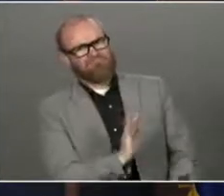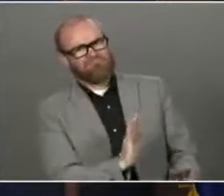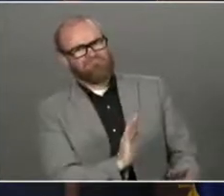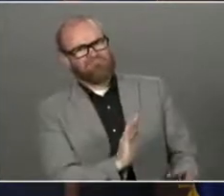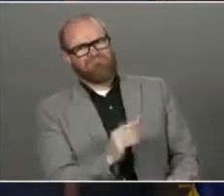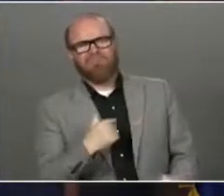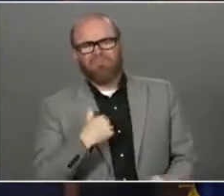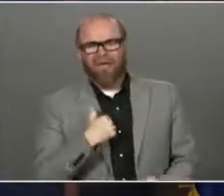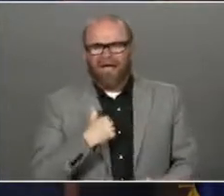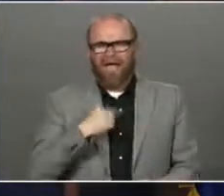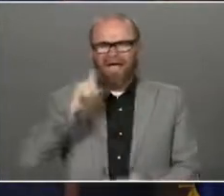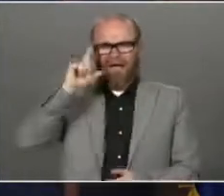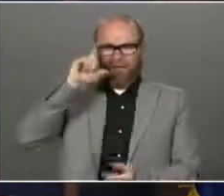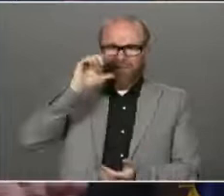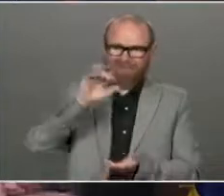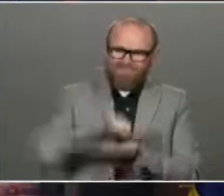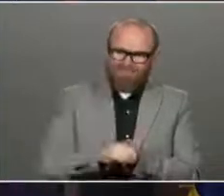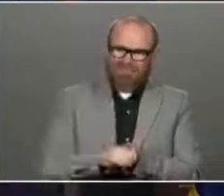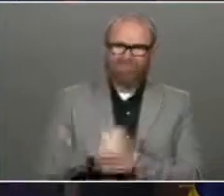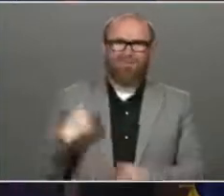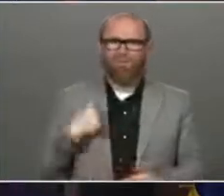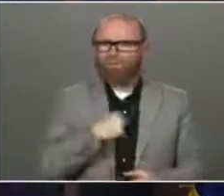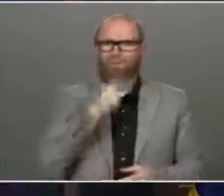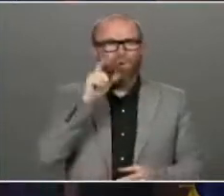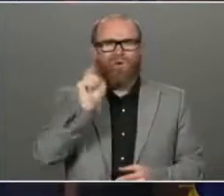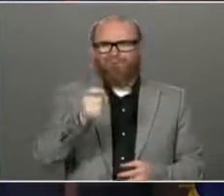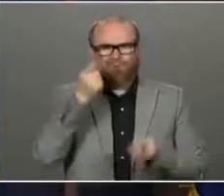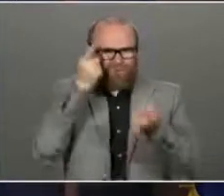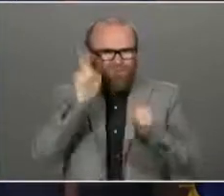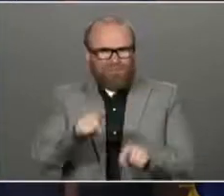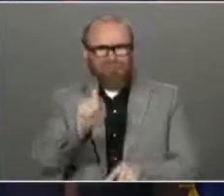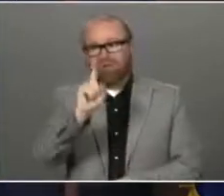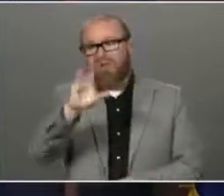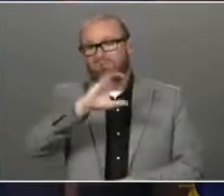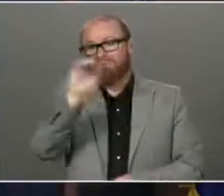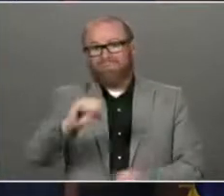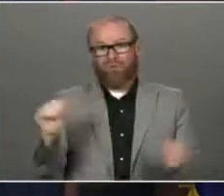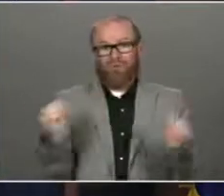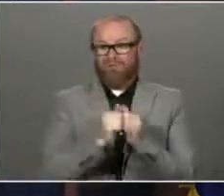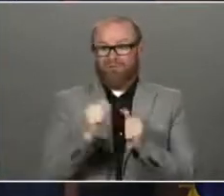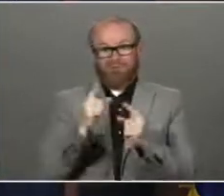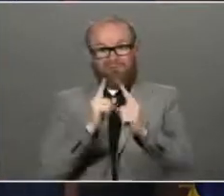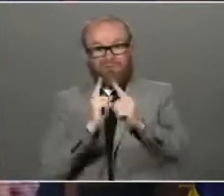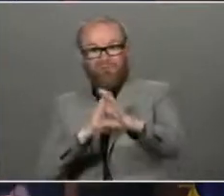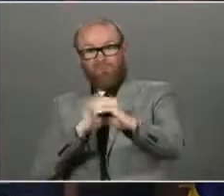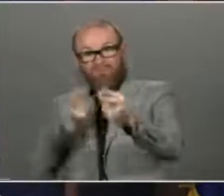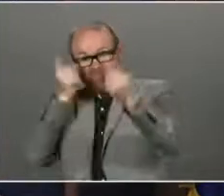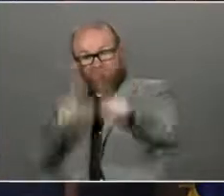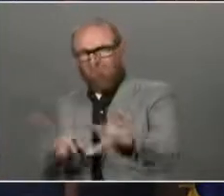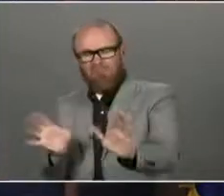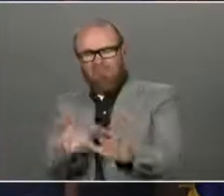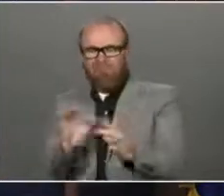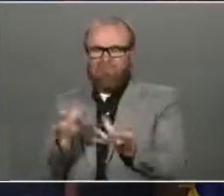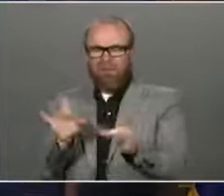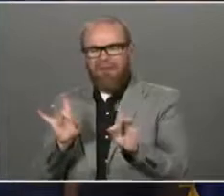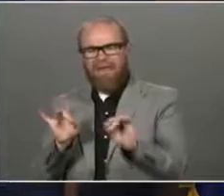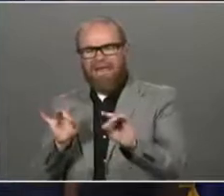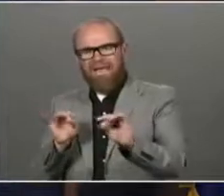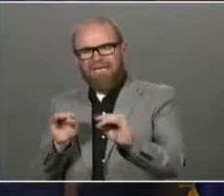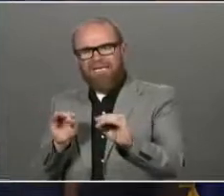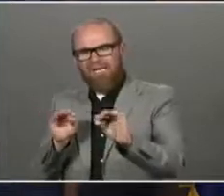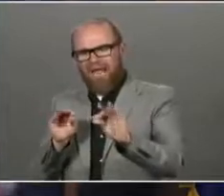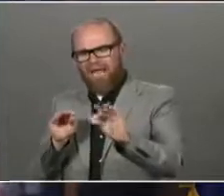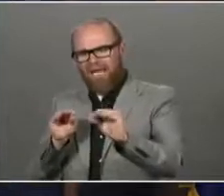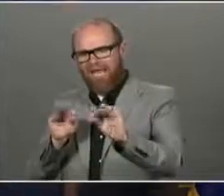I believe that we don't have to agree on 100% of things, but if we agree on 80 or 90%, we're doing very,